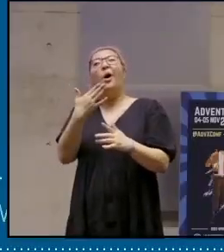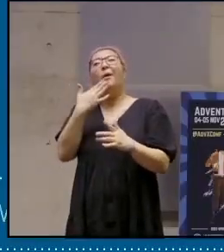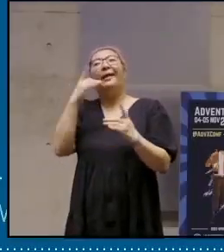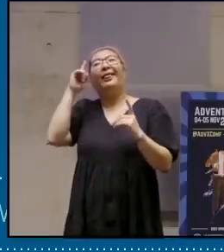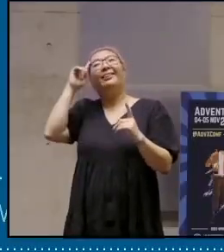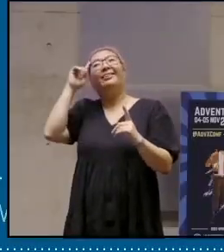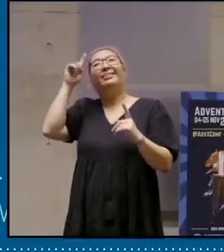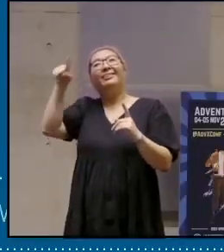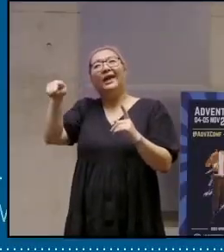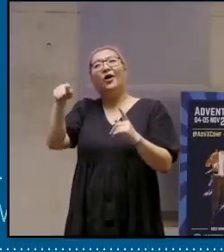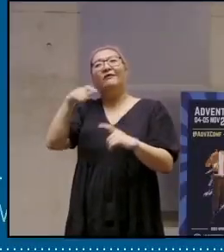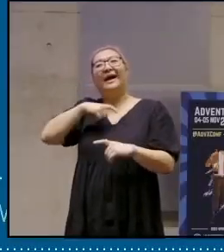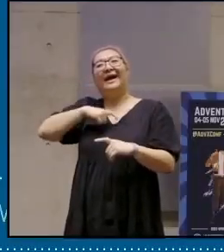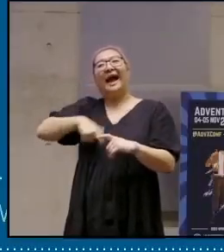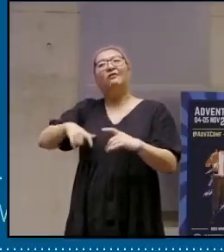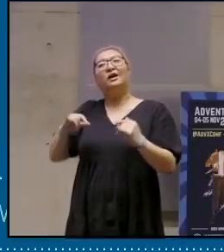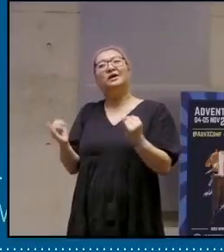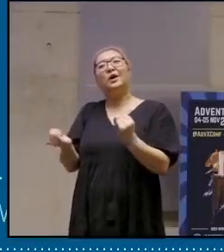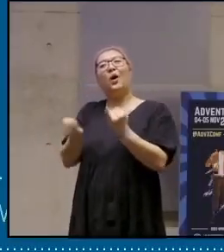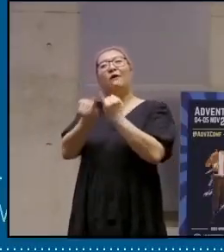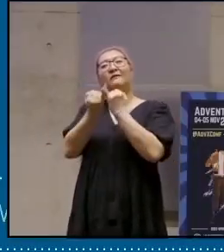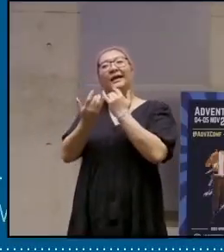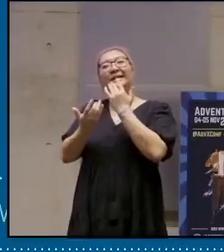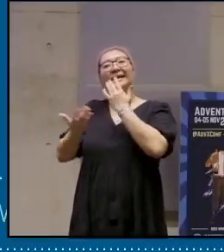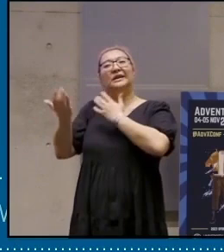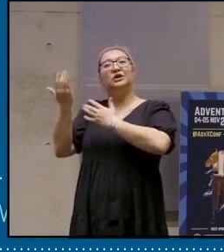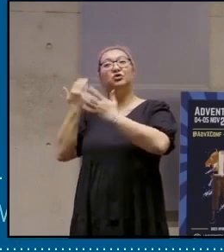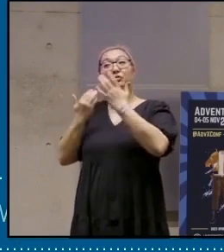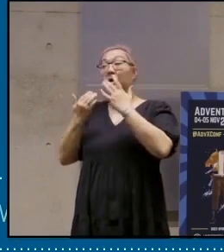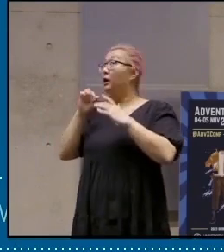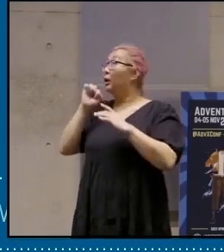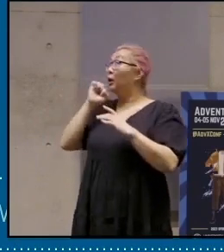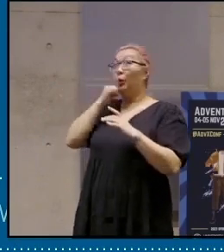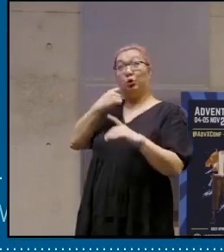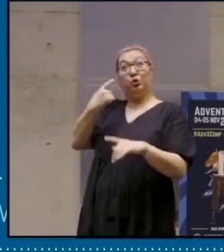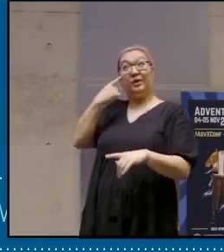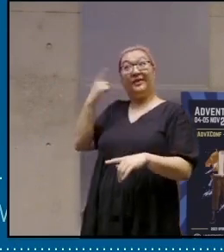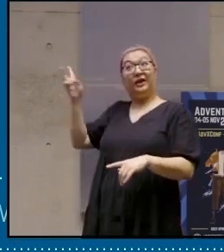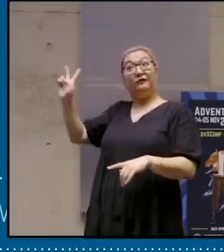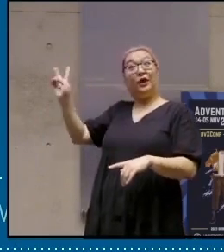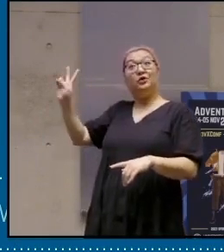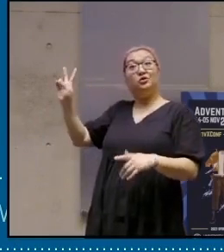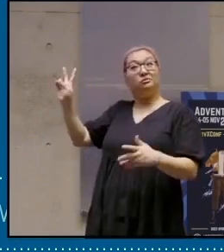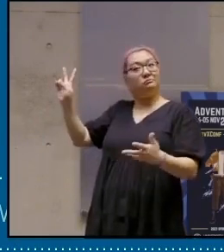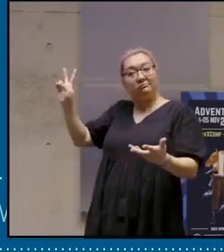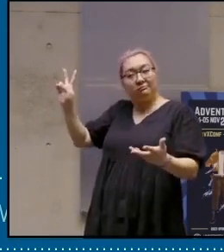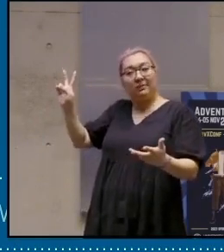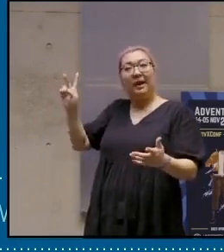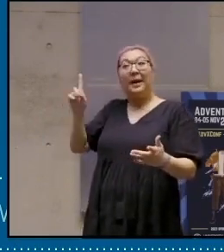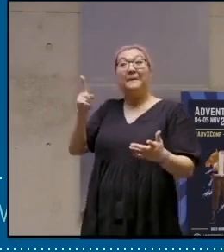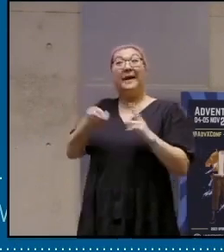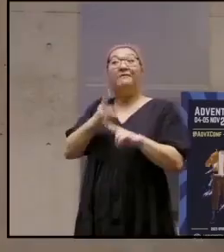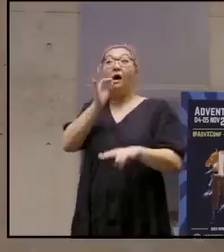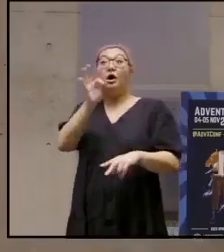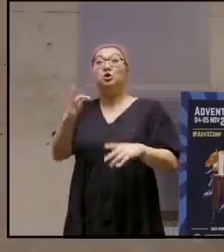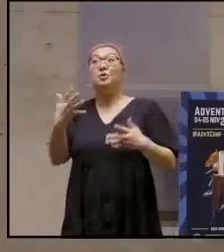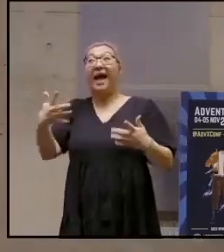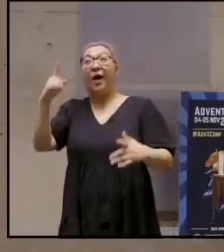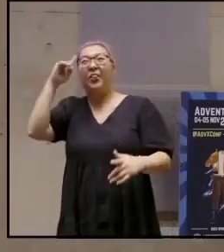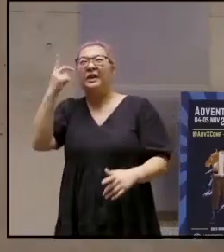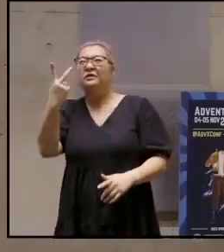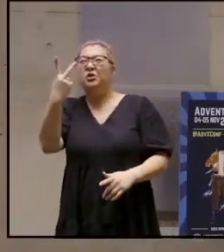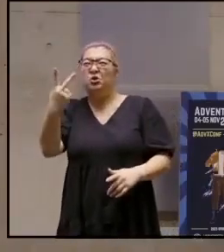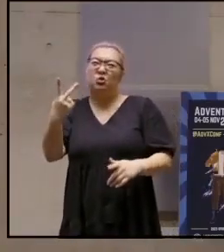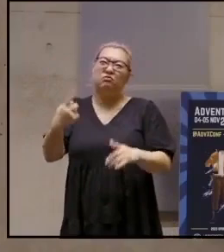a character conflict like this specific one? But if I asked you now, it's at the top of your mind, right? It's something you might be thinking about.